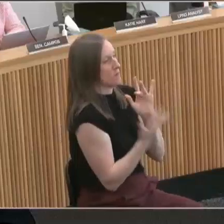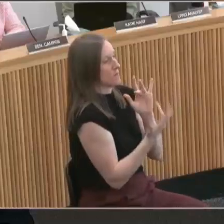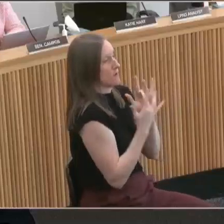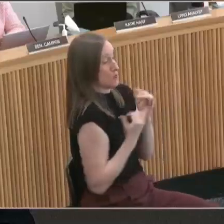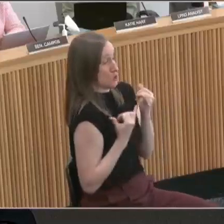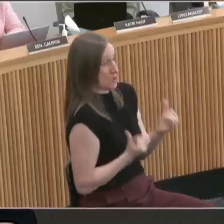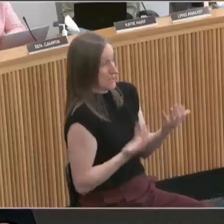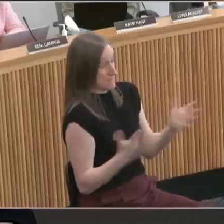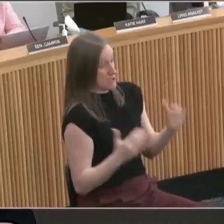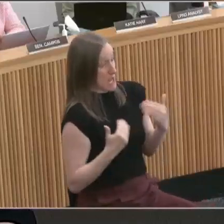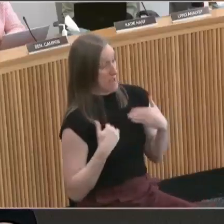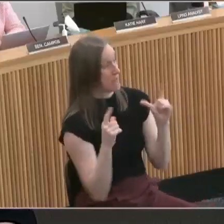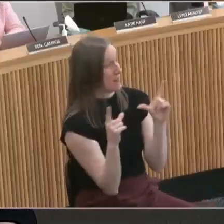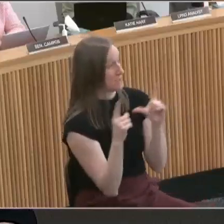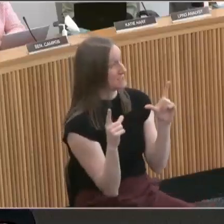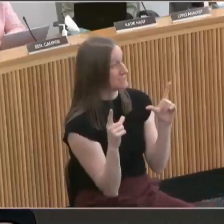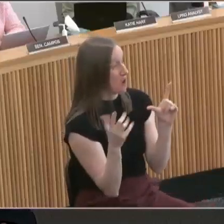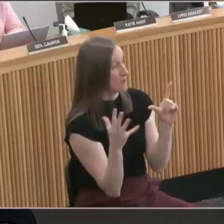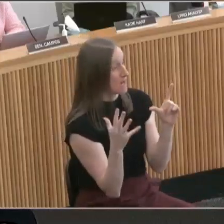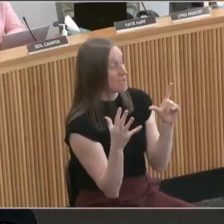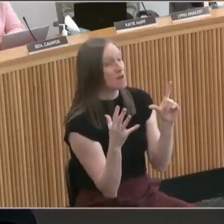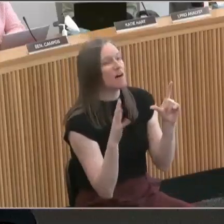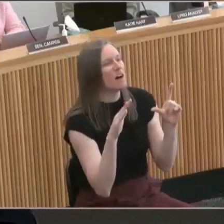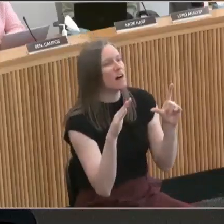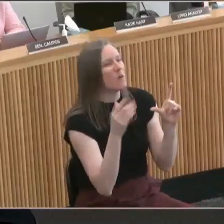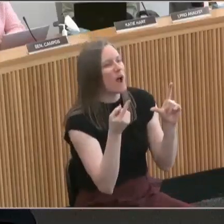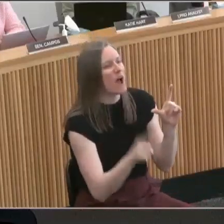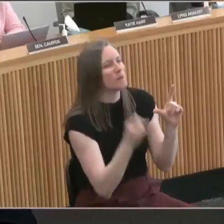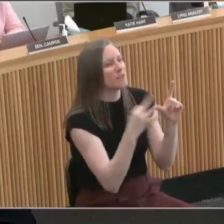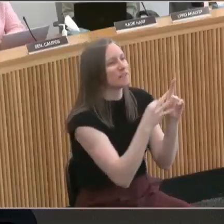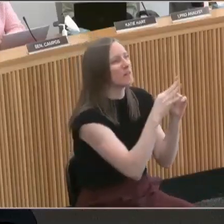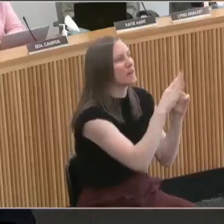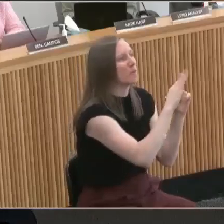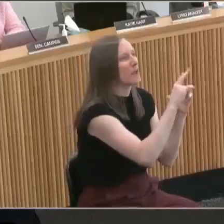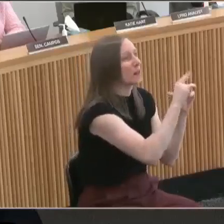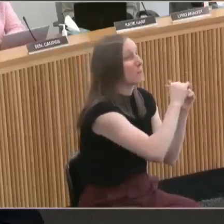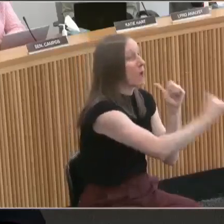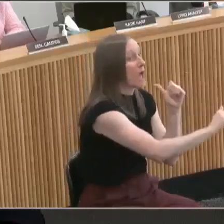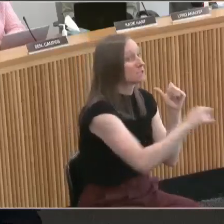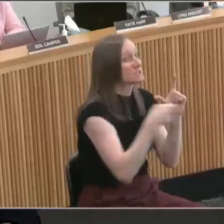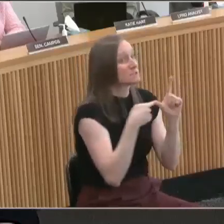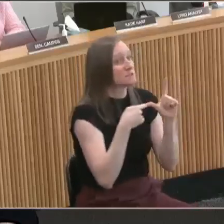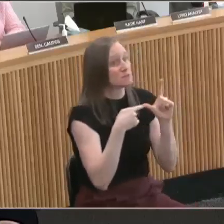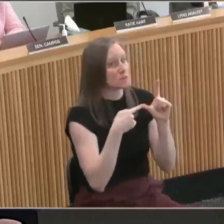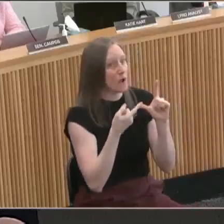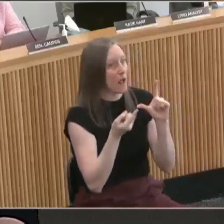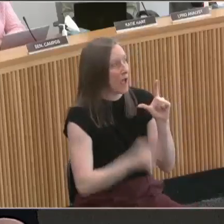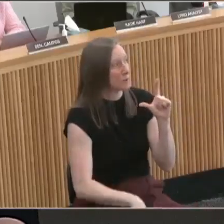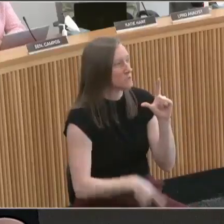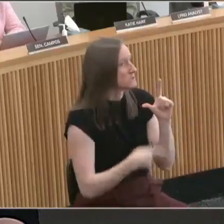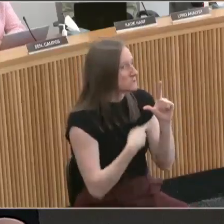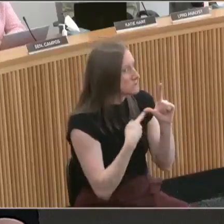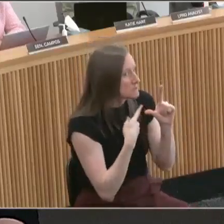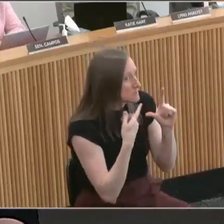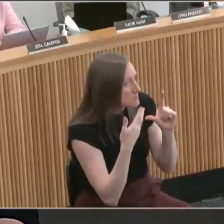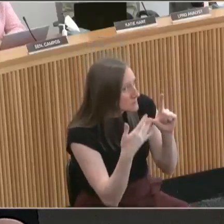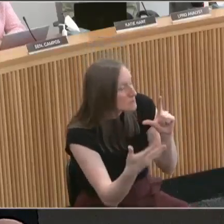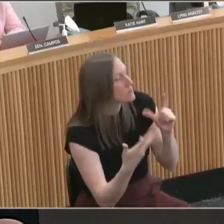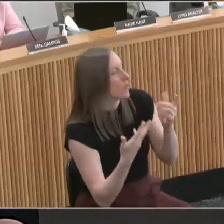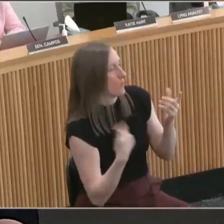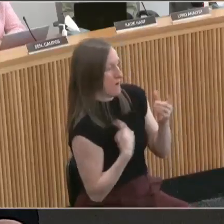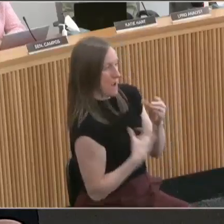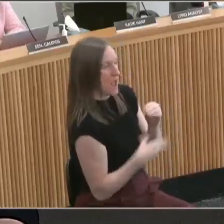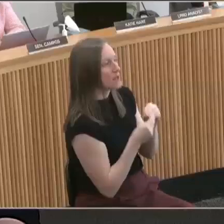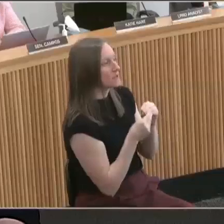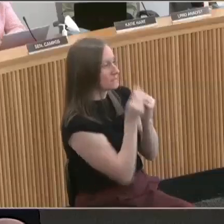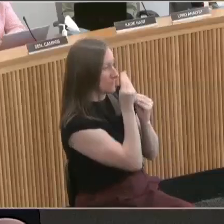their license and are asking, so what happens if this bill passes to these licensees I just obtained? And so we're adding a thing